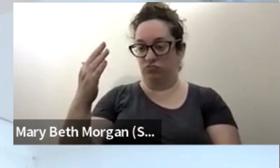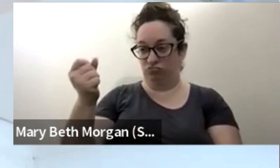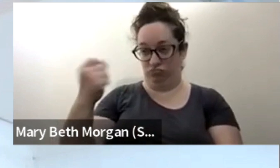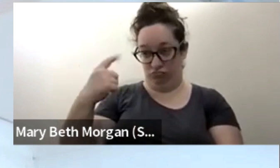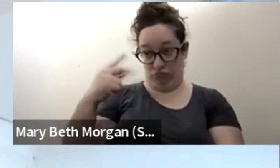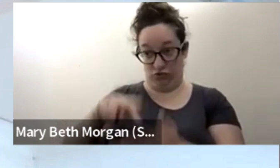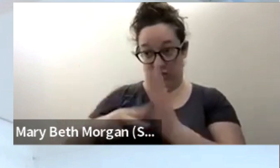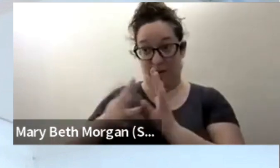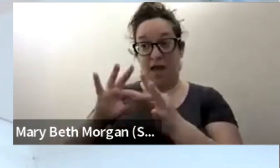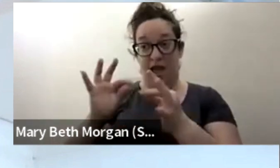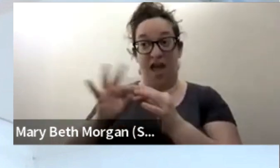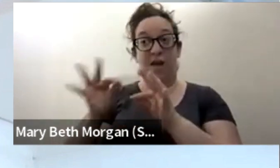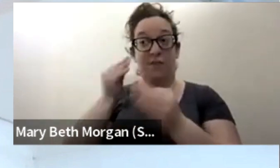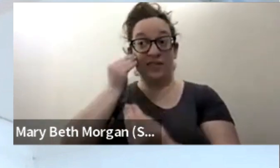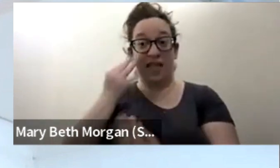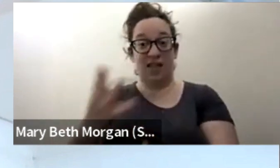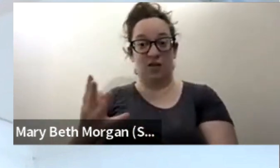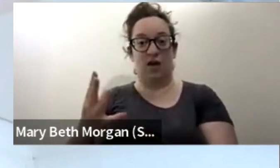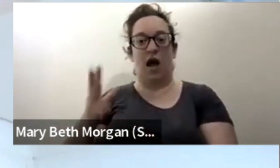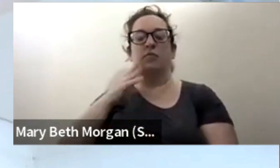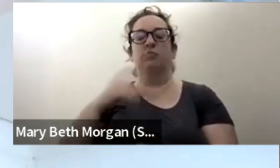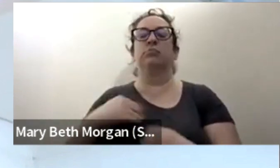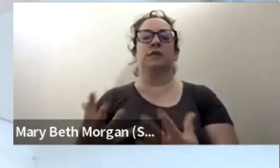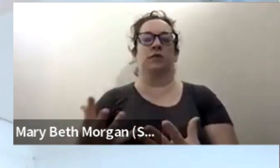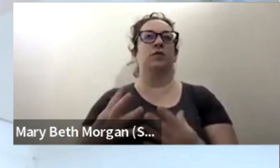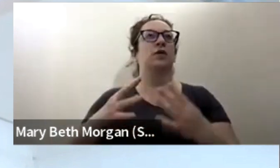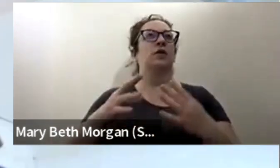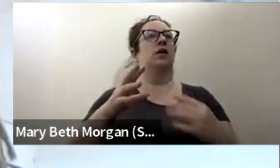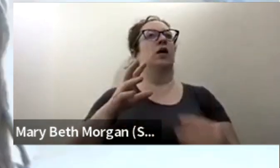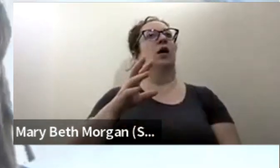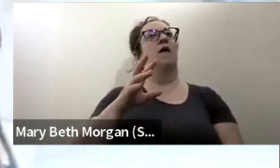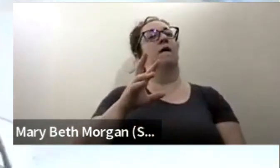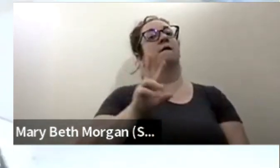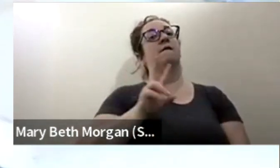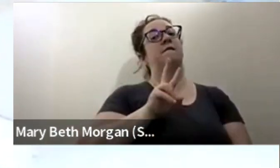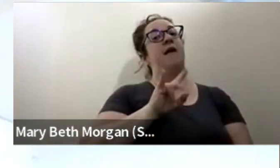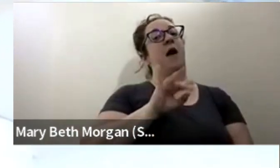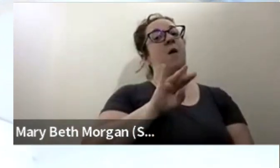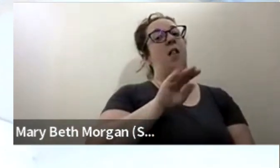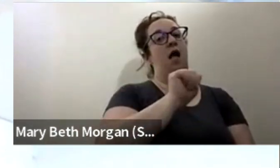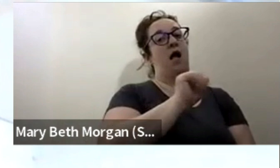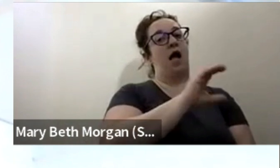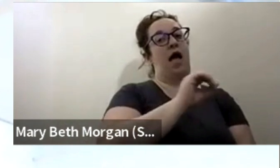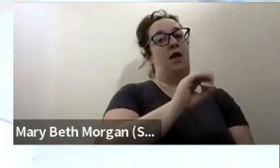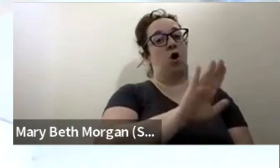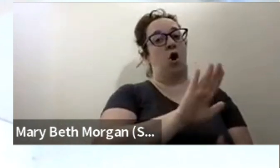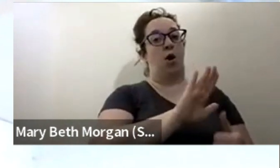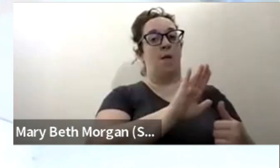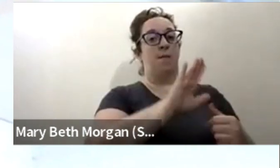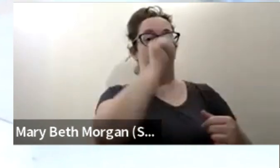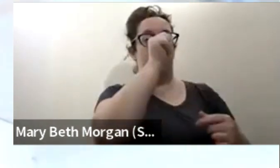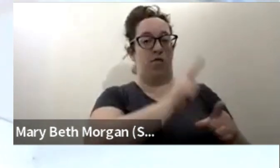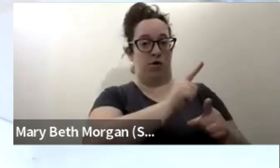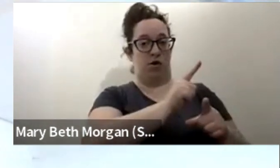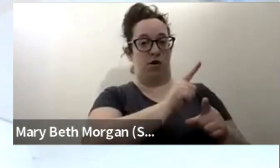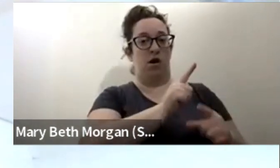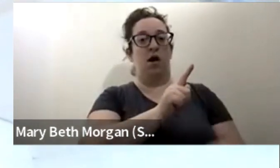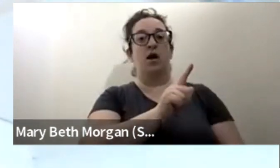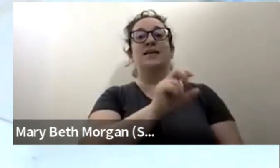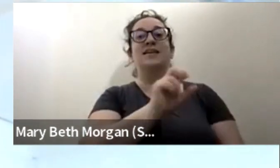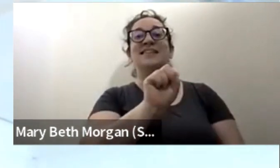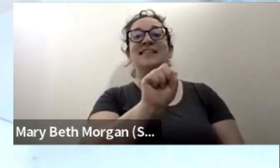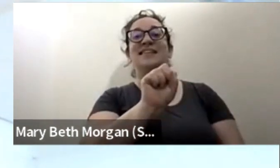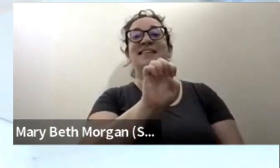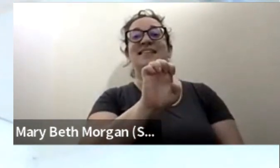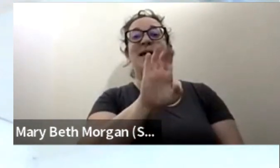no, I understand why you said that, but Olivia's brother, I'll put it a different way. So Viola and her brother